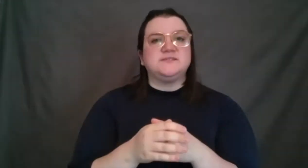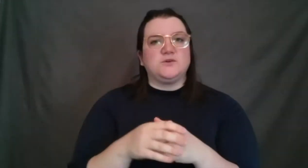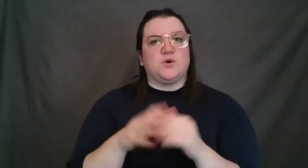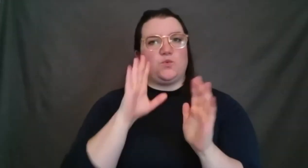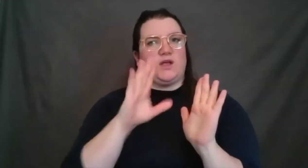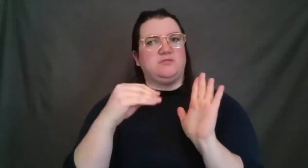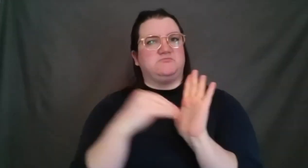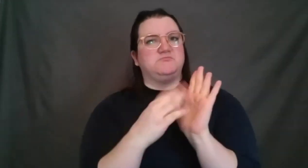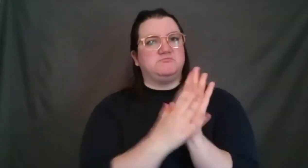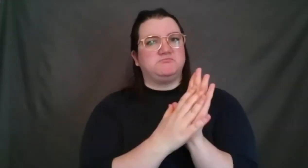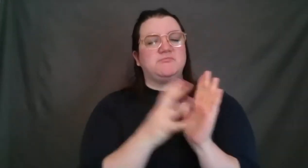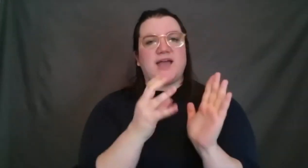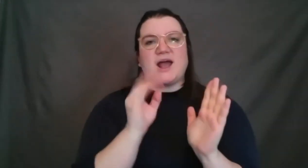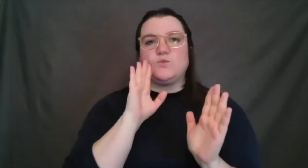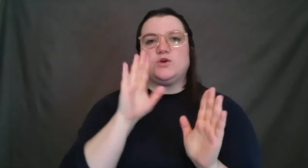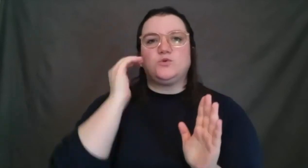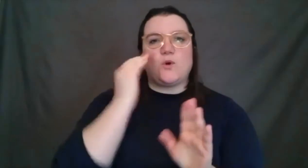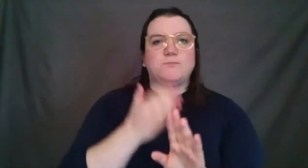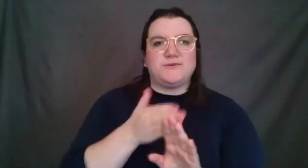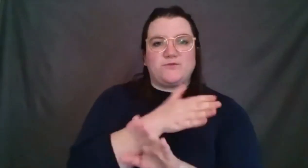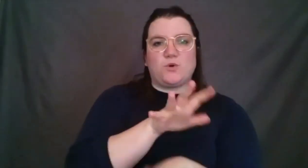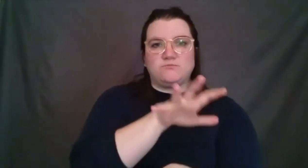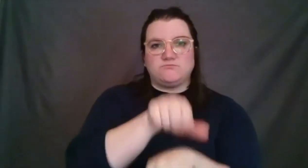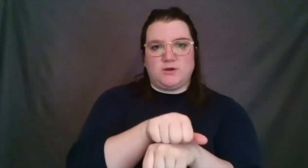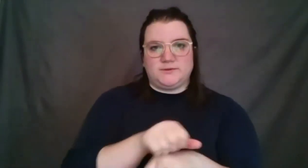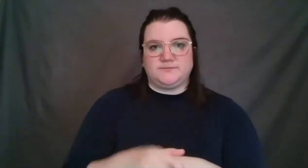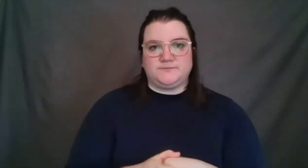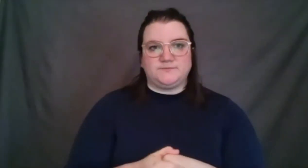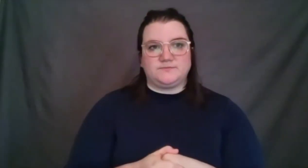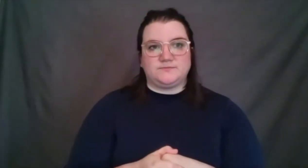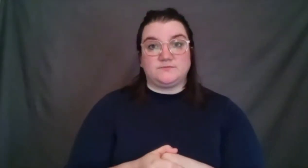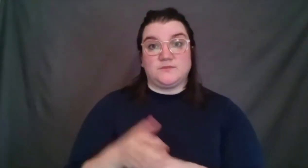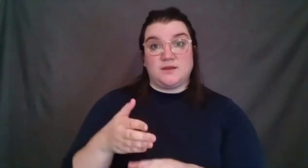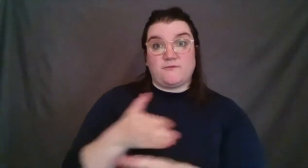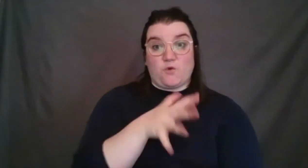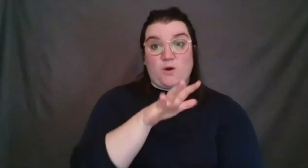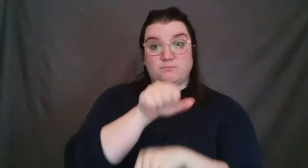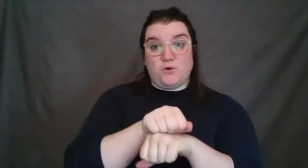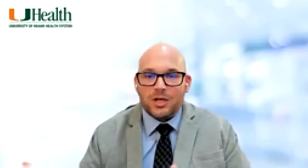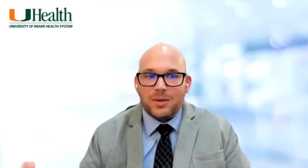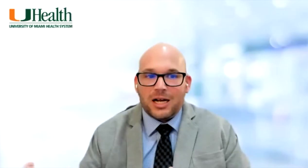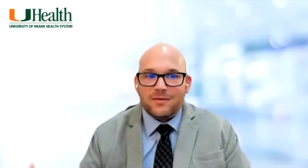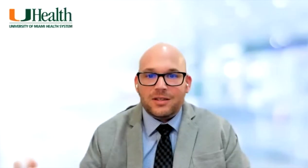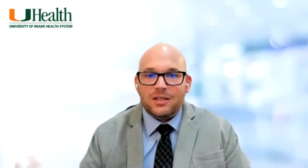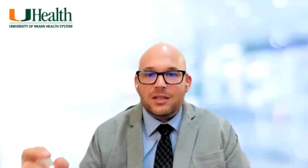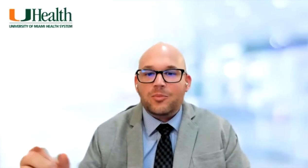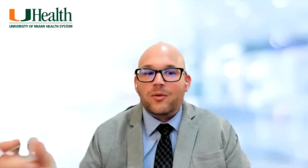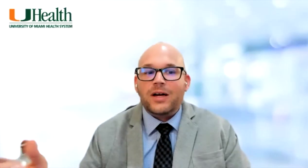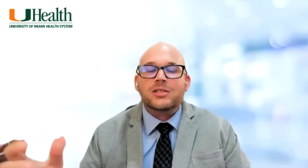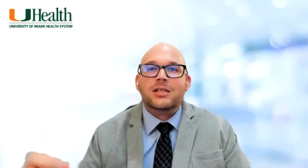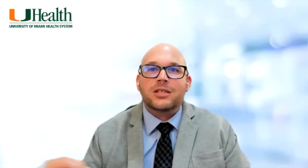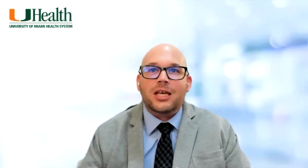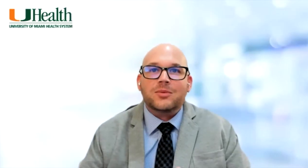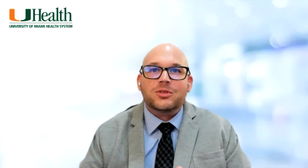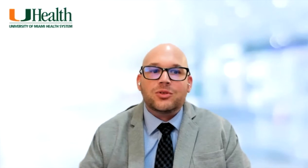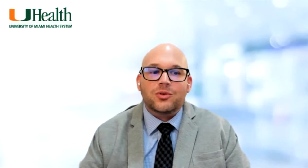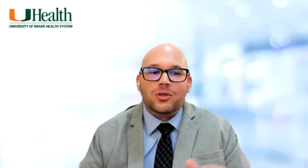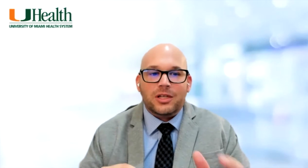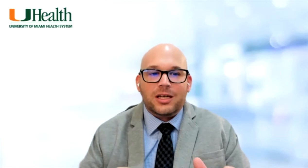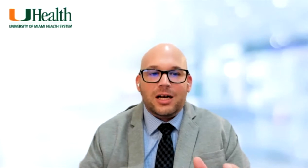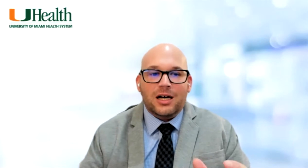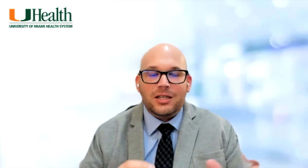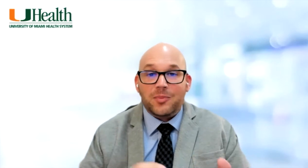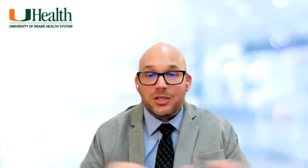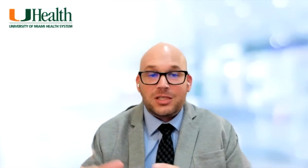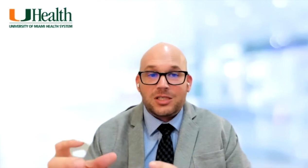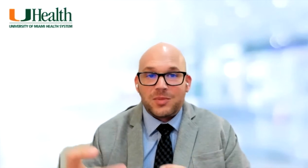point in time. At the start of the appointment, the patient would be held in a virtual waiting room on our behalf, and the provider is actually able to